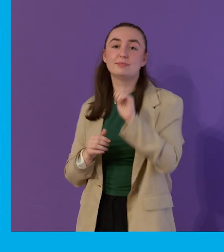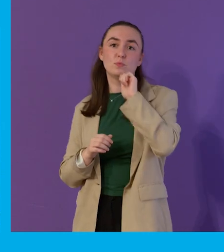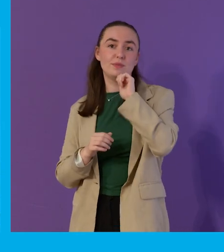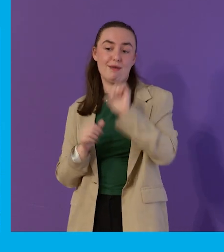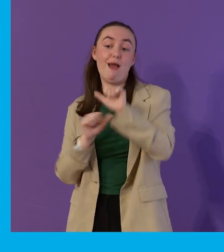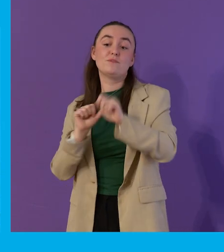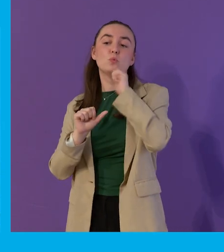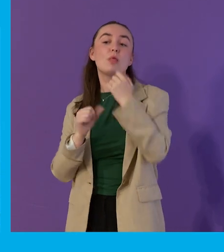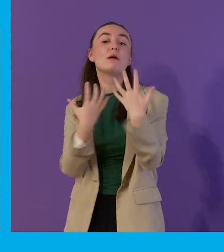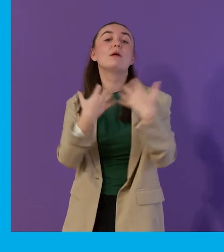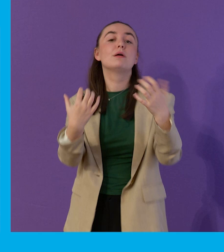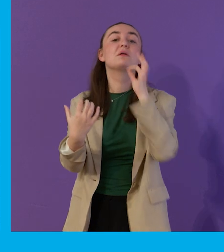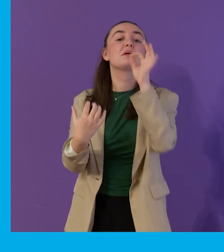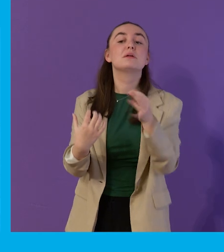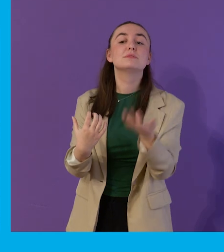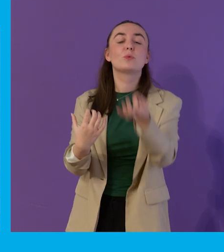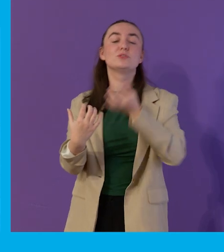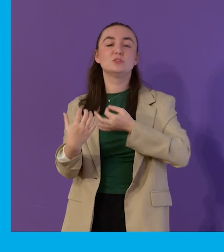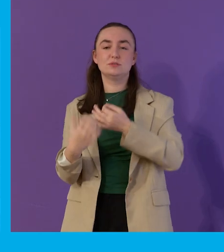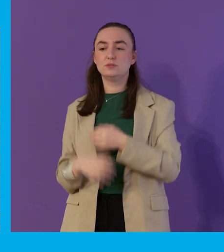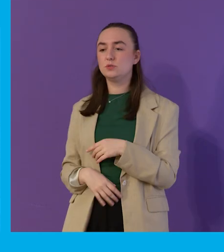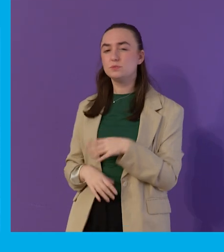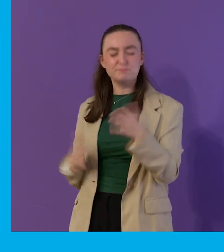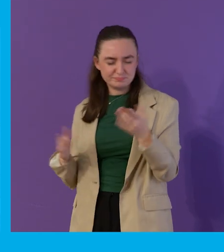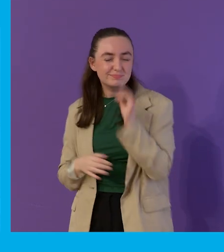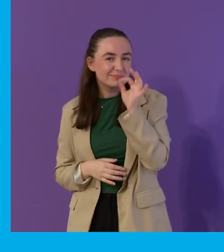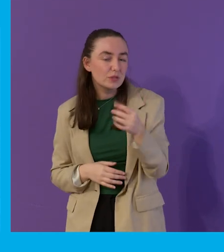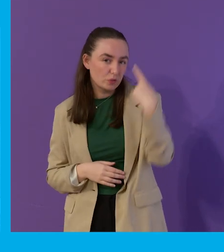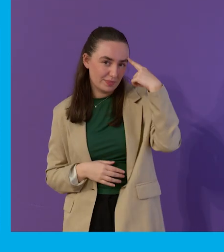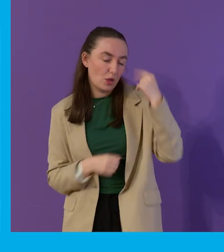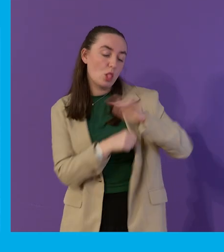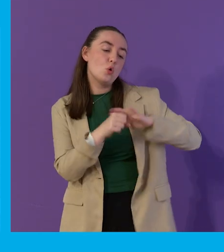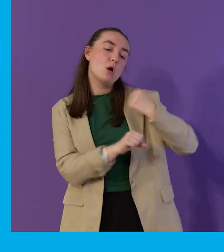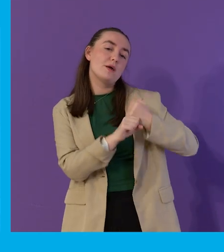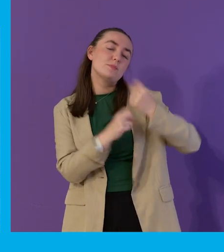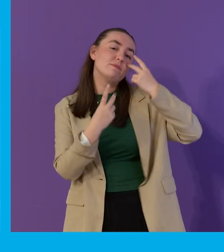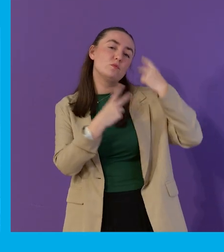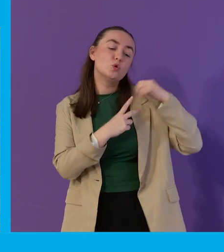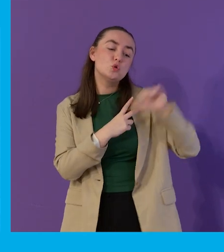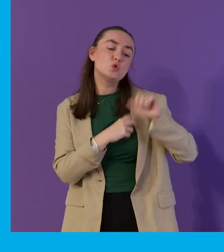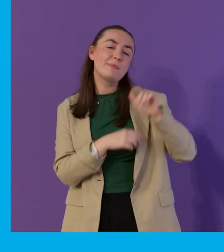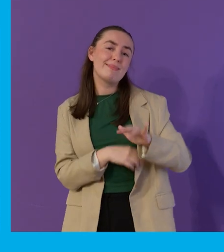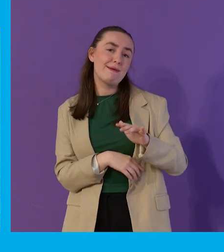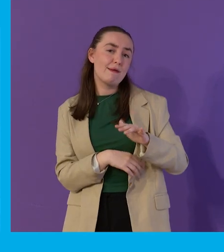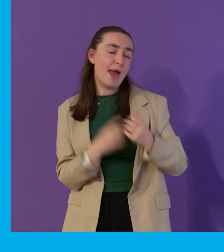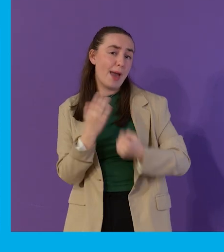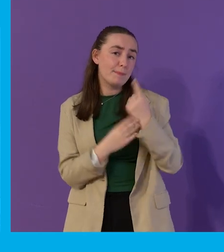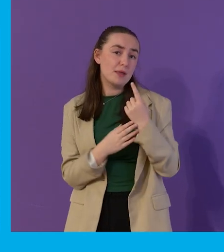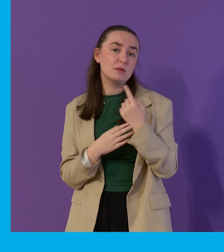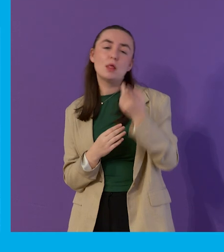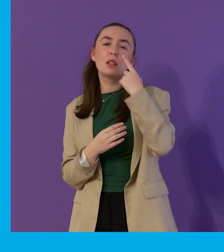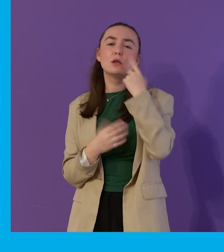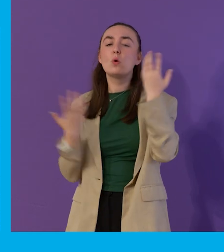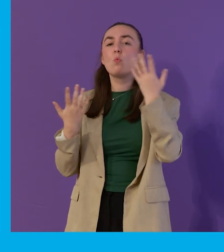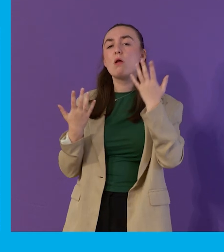So is that where the local government's review should be taking us, kind of looking at that, kind of looking at the lines on the map, looking at where leadership